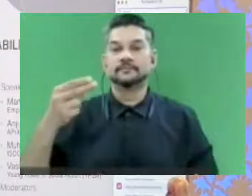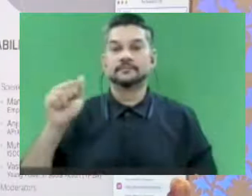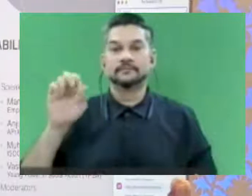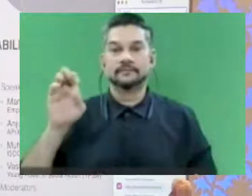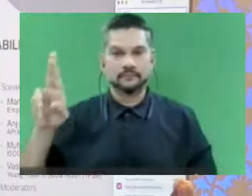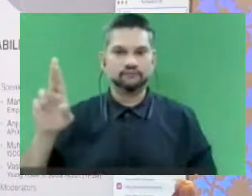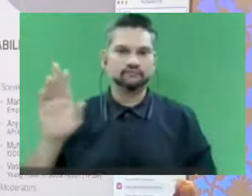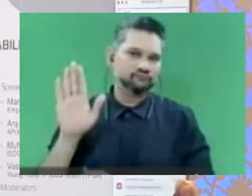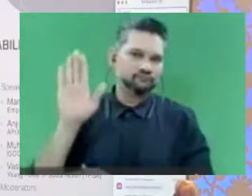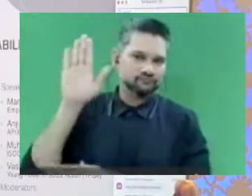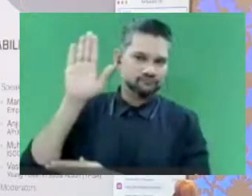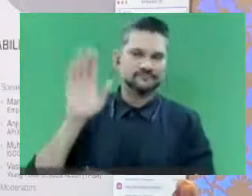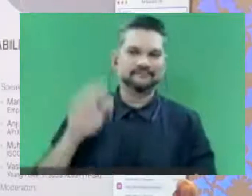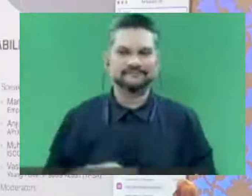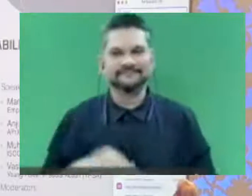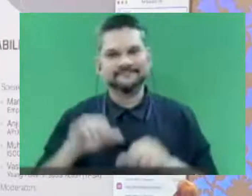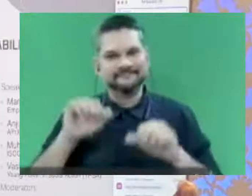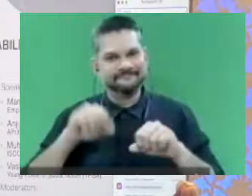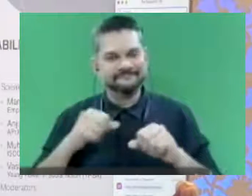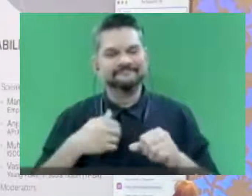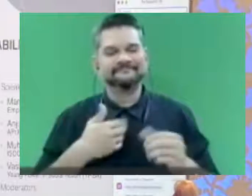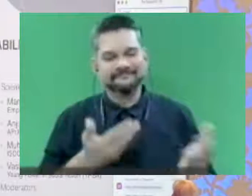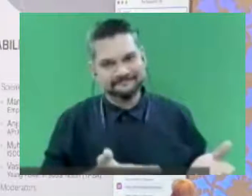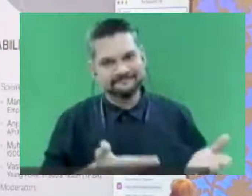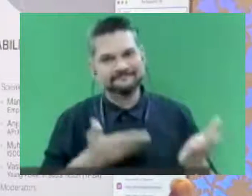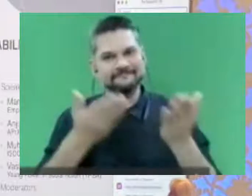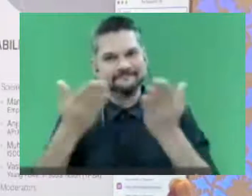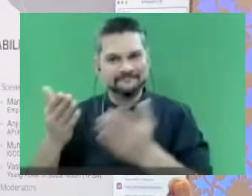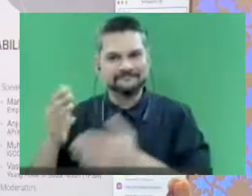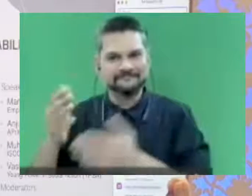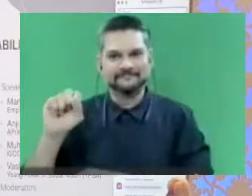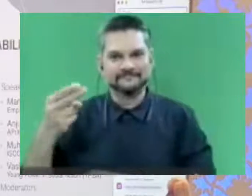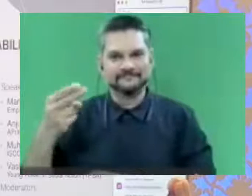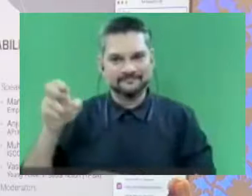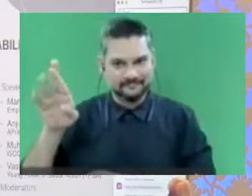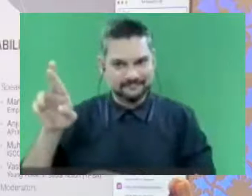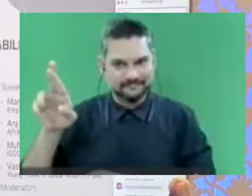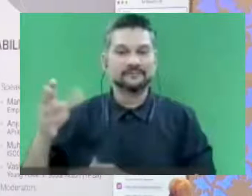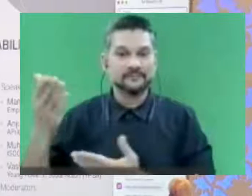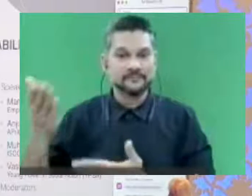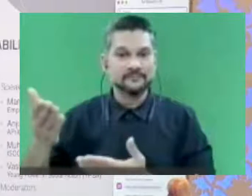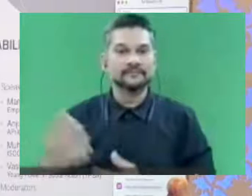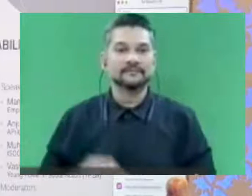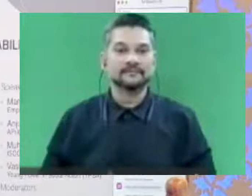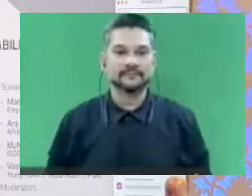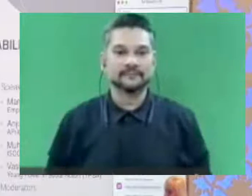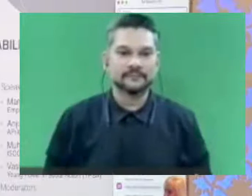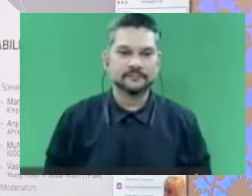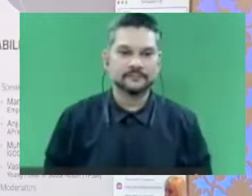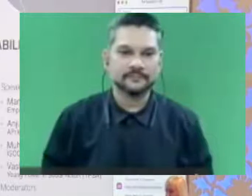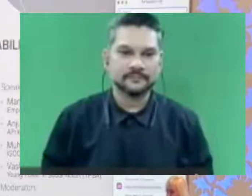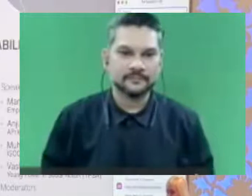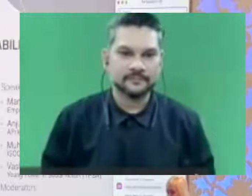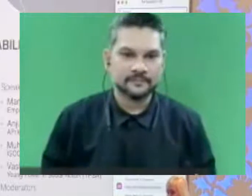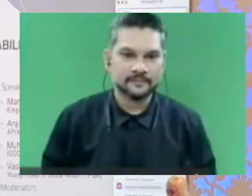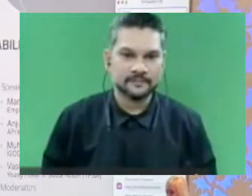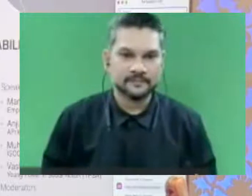Thank you. I was going to pass over to Dr. Shabbir, please. Go ahead.